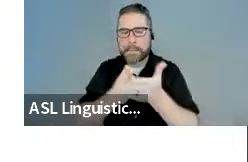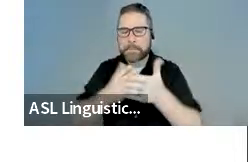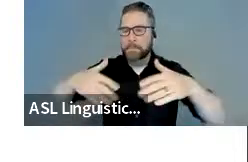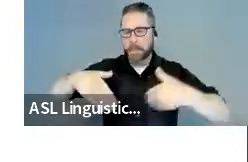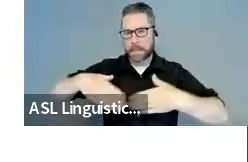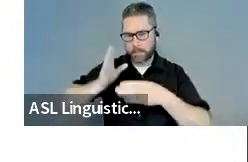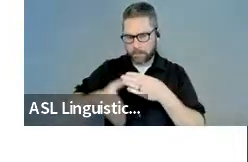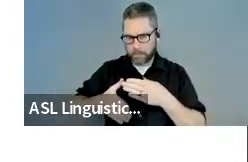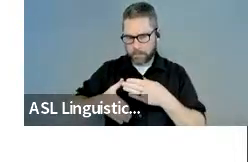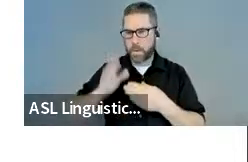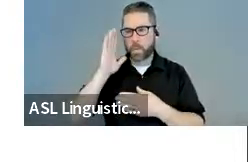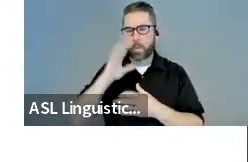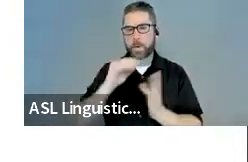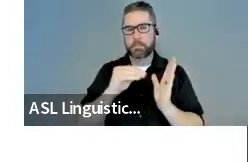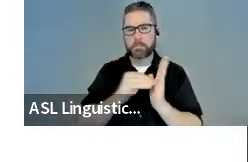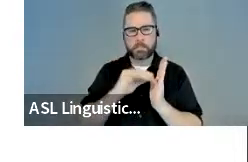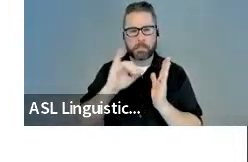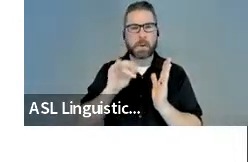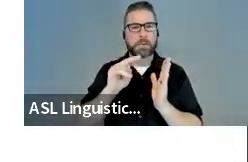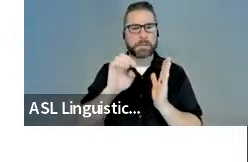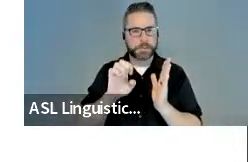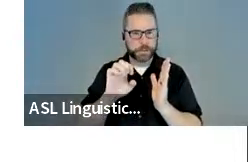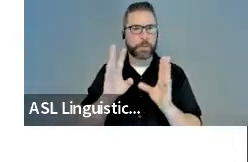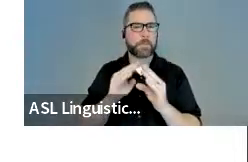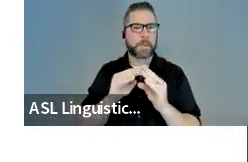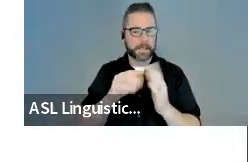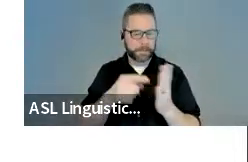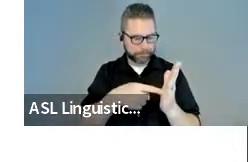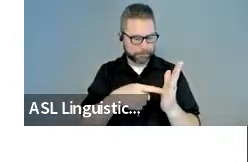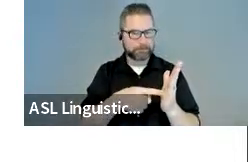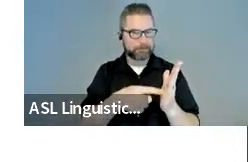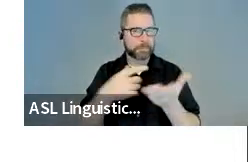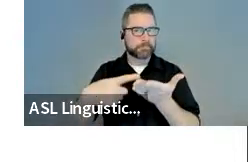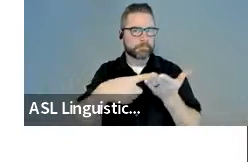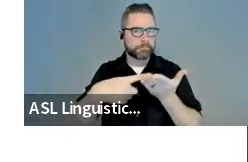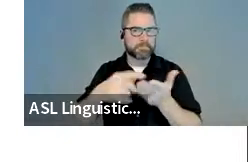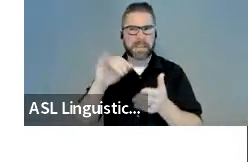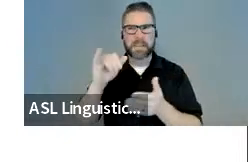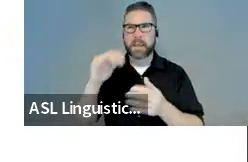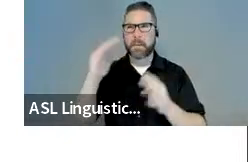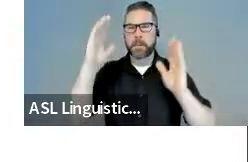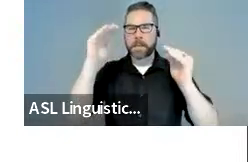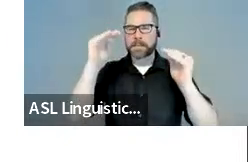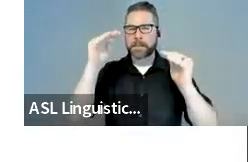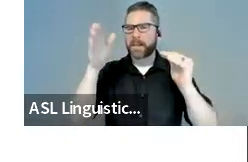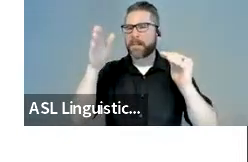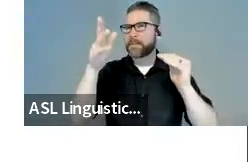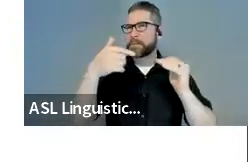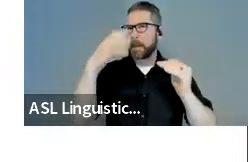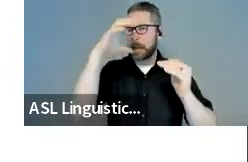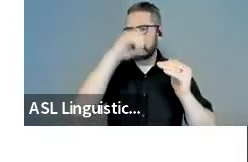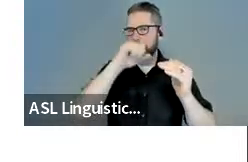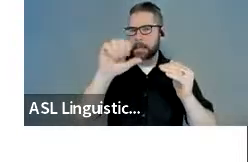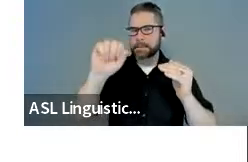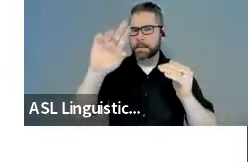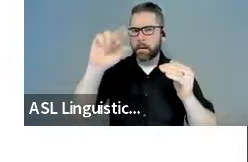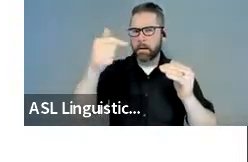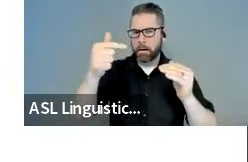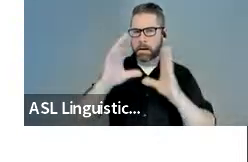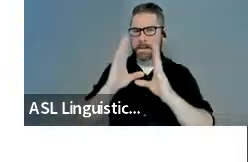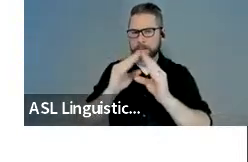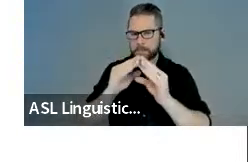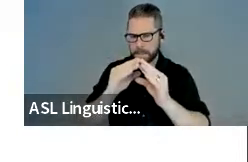June meeting. We do expect that in the future, I guess it would be the August meeting when we talk about